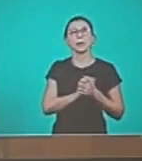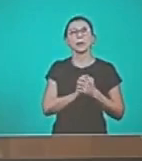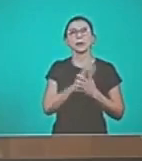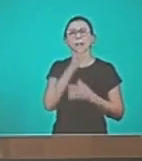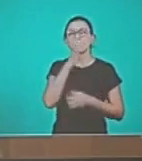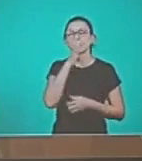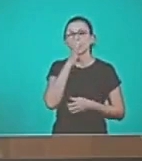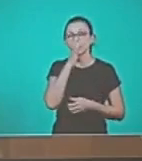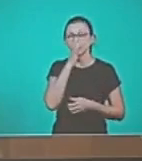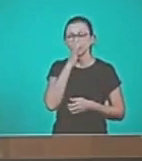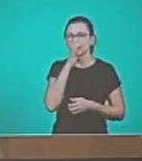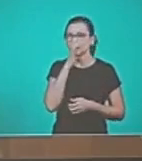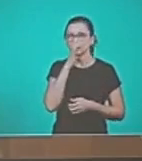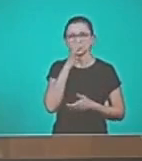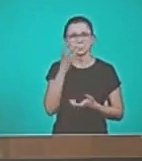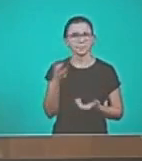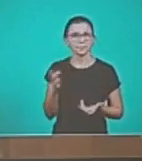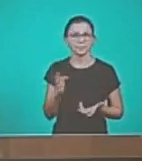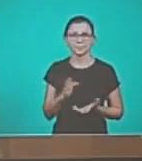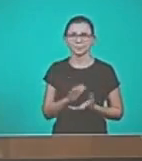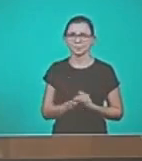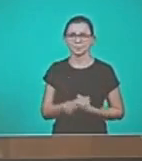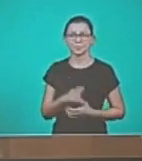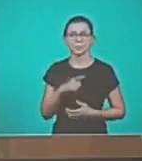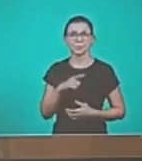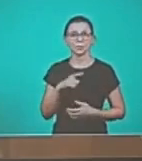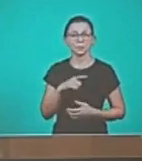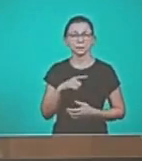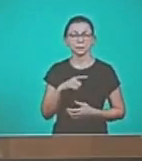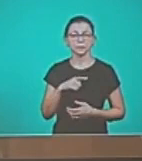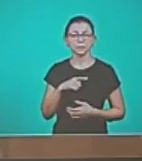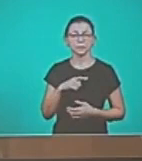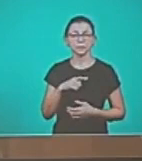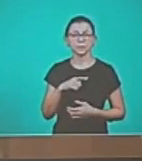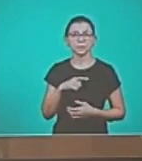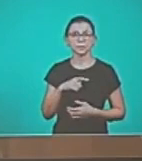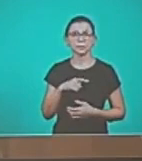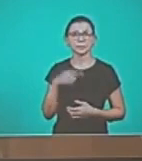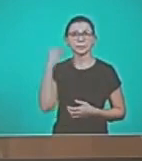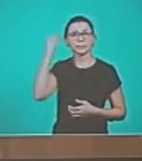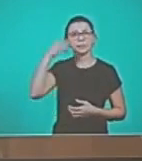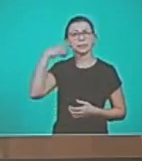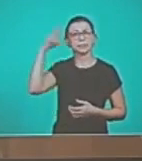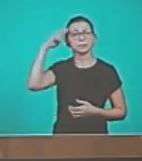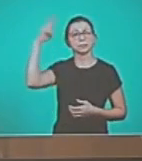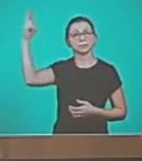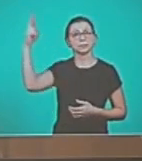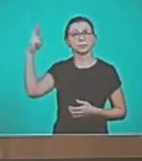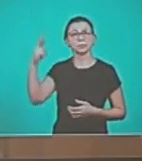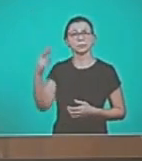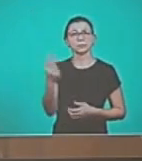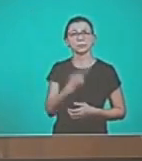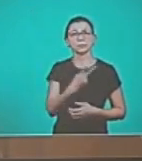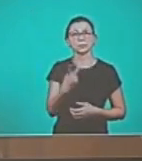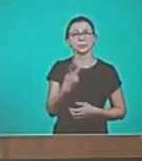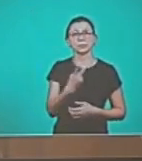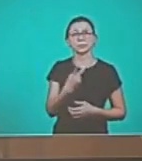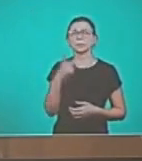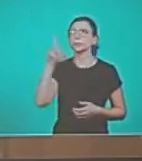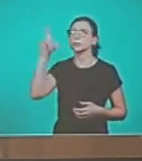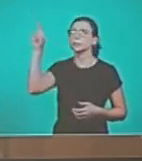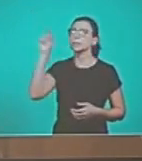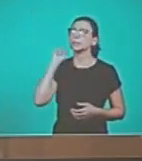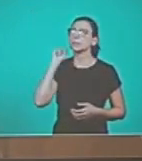amazed a couple that was invited with what he's receiving from the part of the Lord, a couple that has